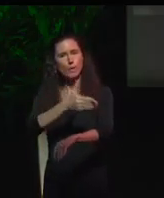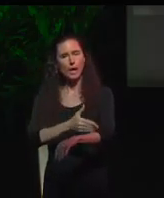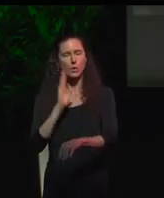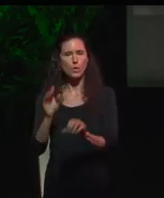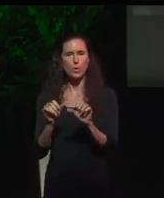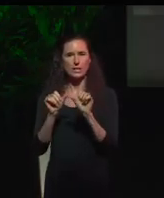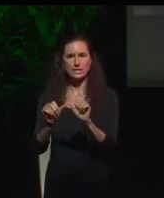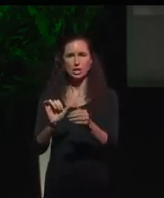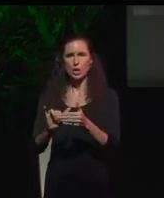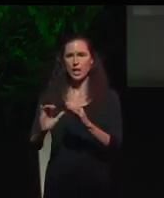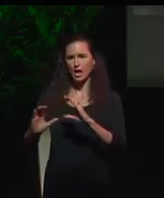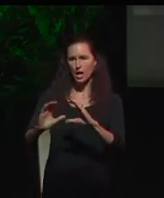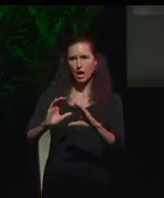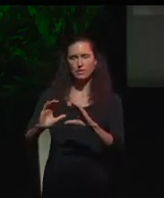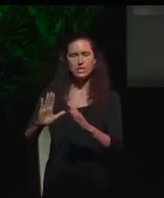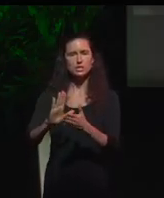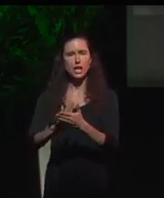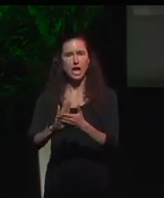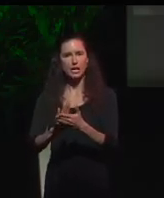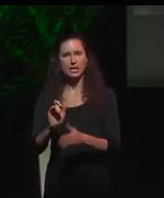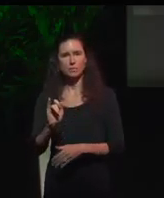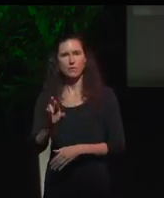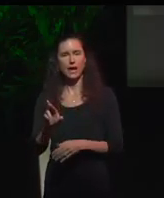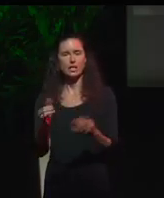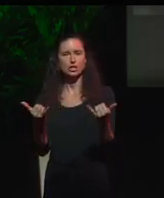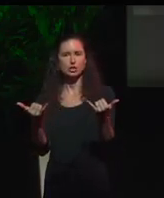continue that conversation in academic affairs today.